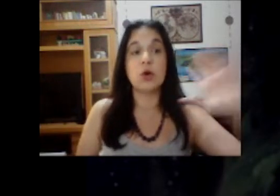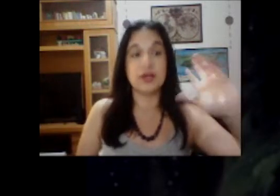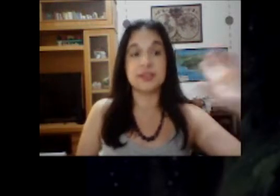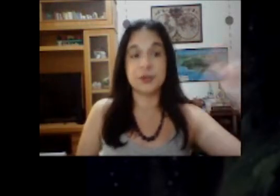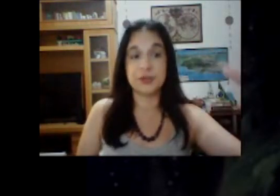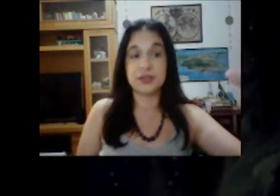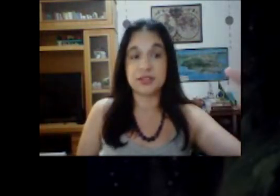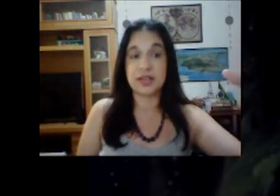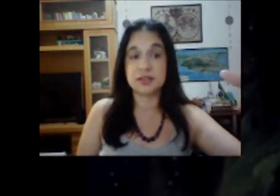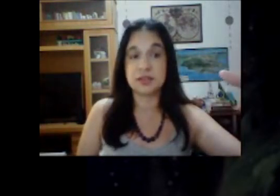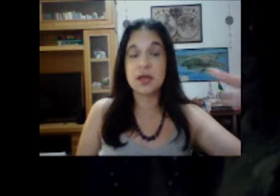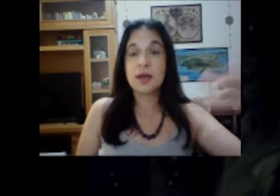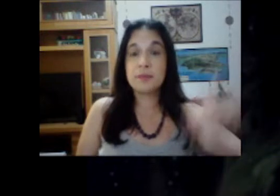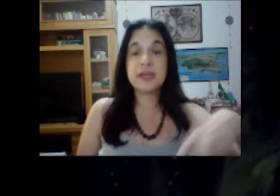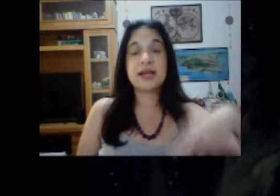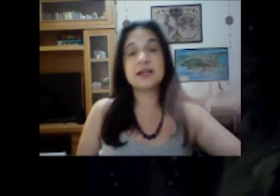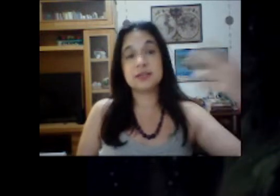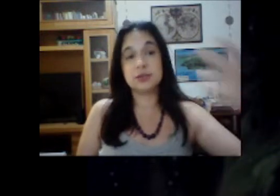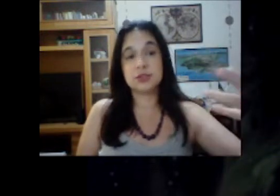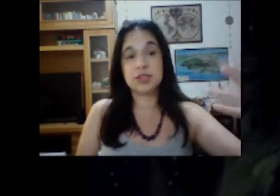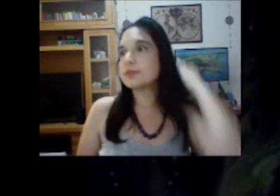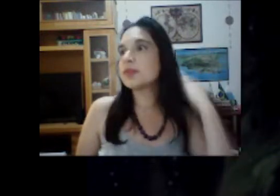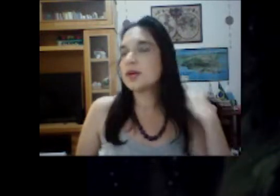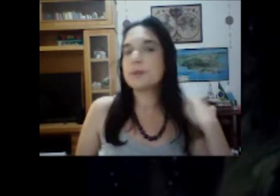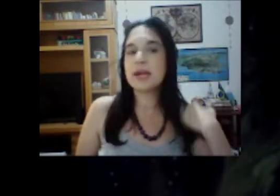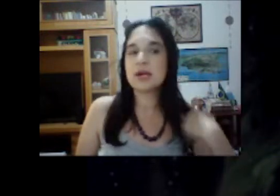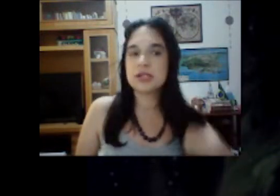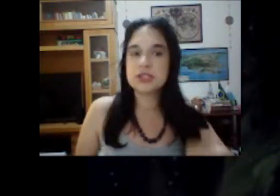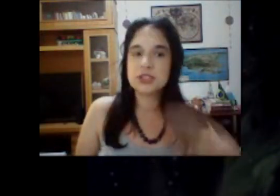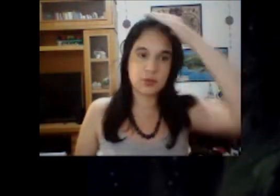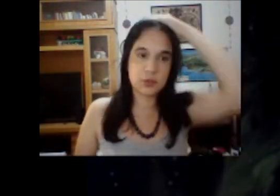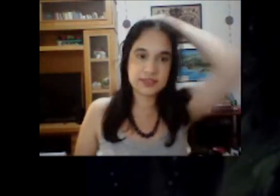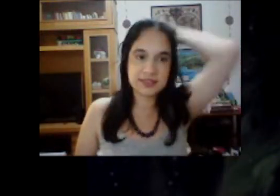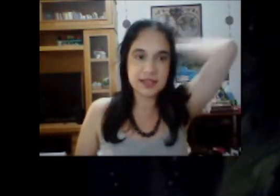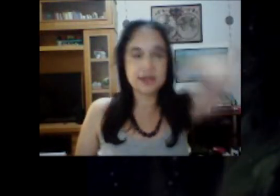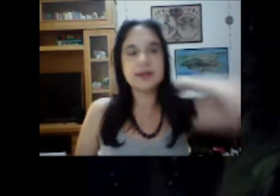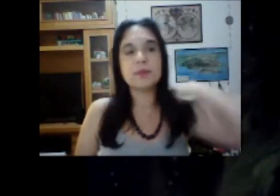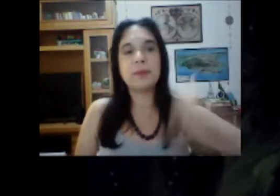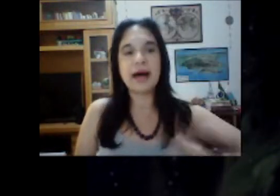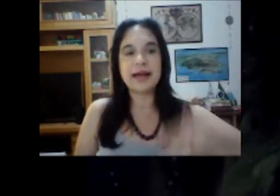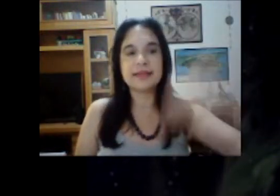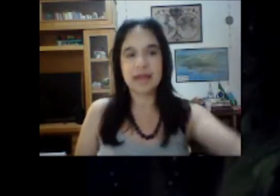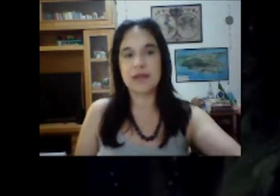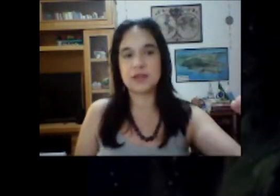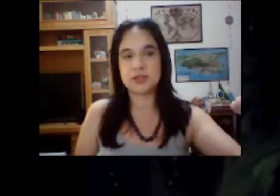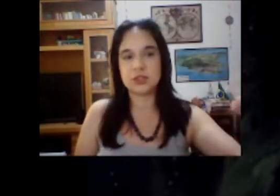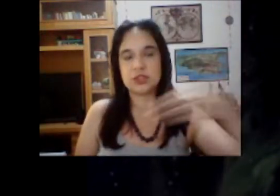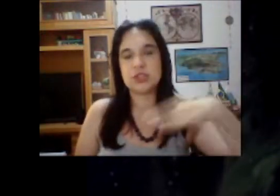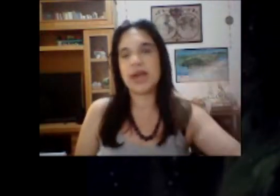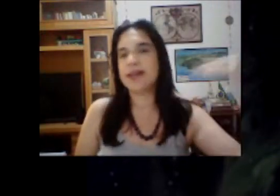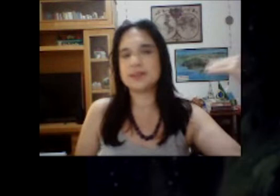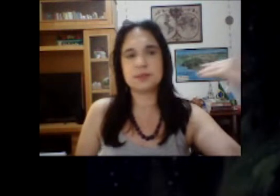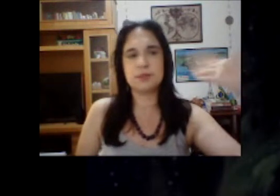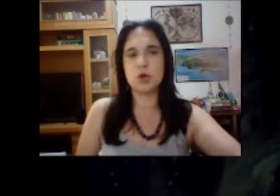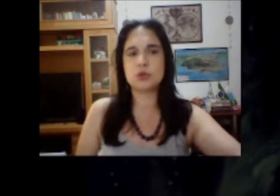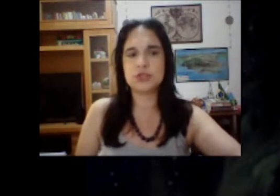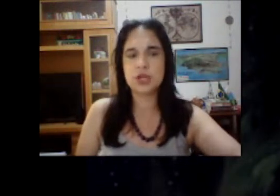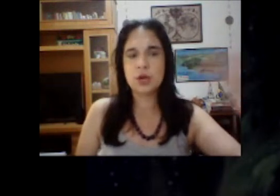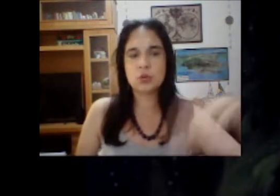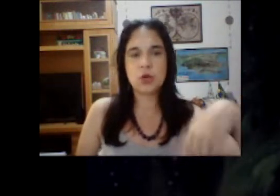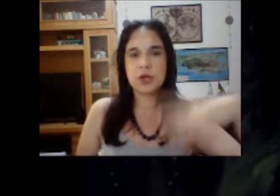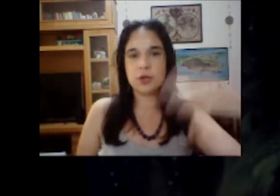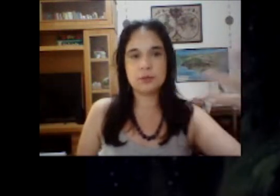so until their deaths. Because, you see, their marriage was done by the Catholic Church, as